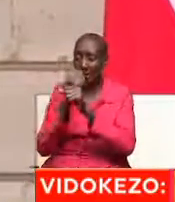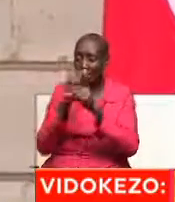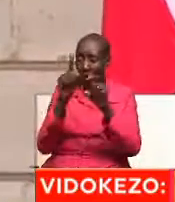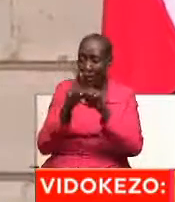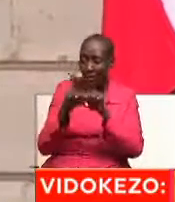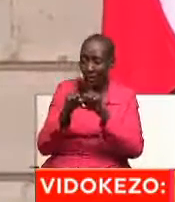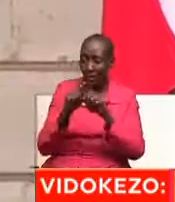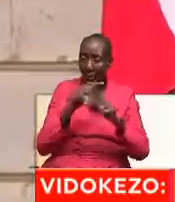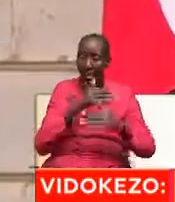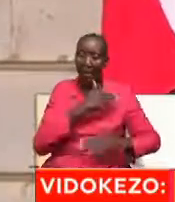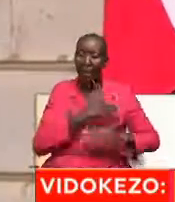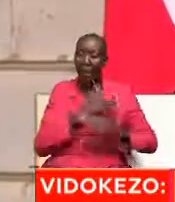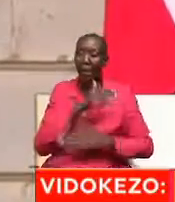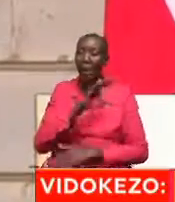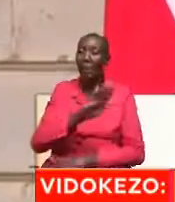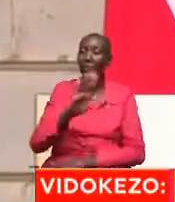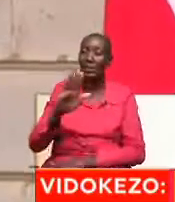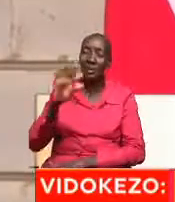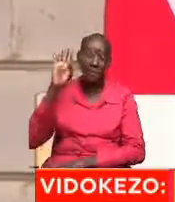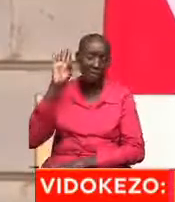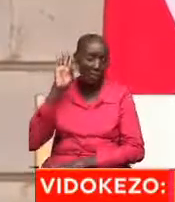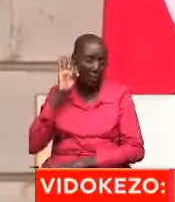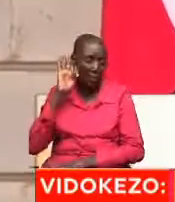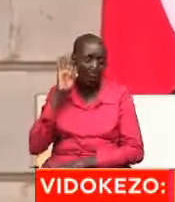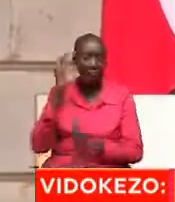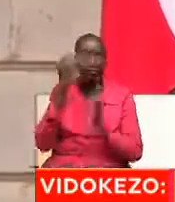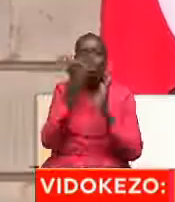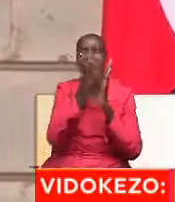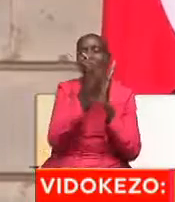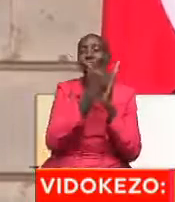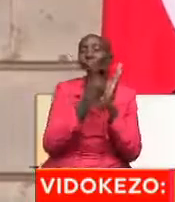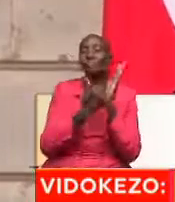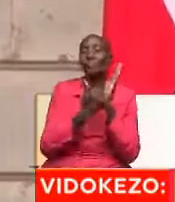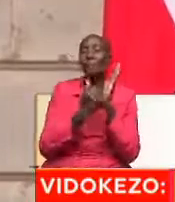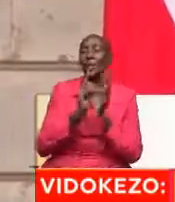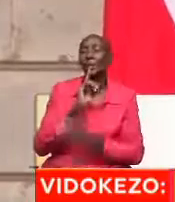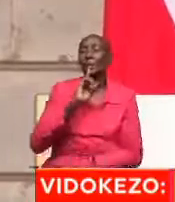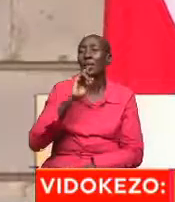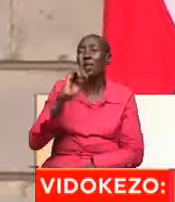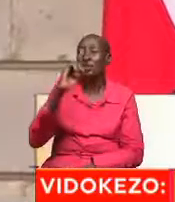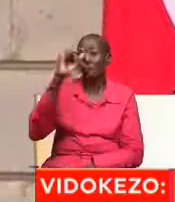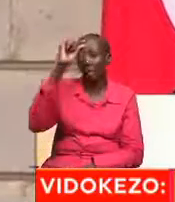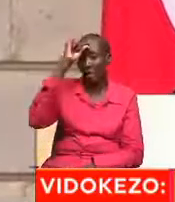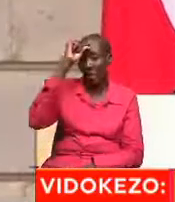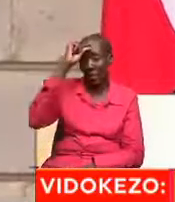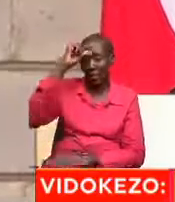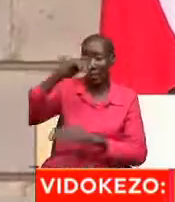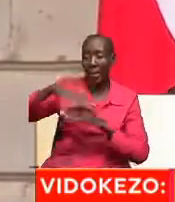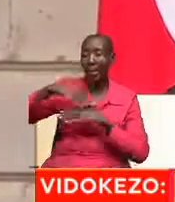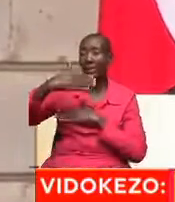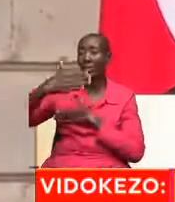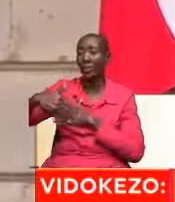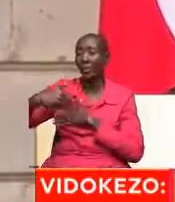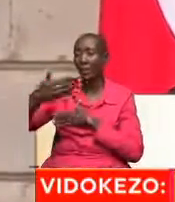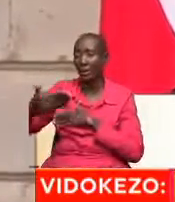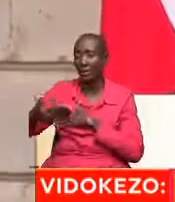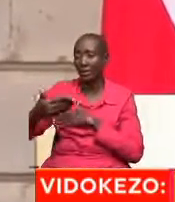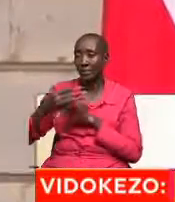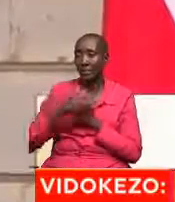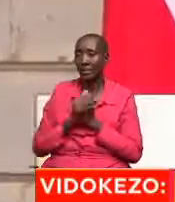neighbors adhere to these protocols as issued by government from time to time.